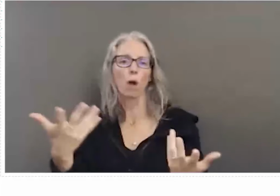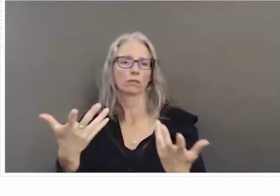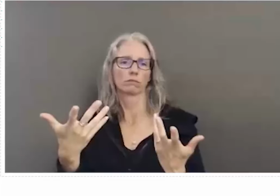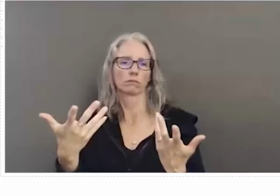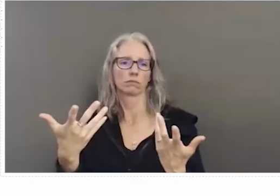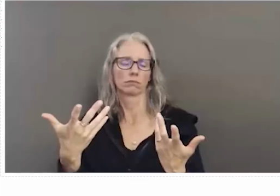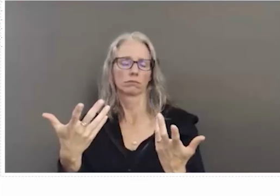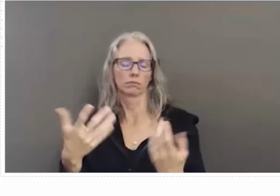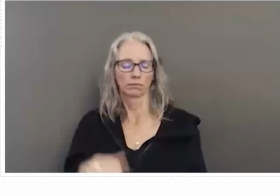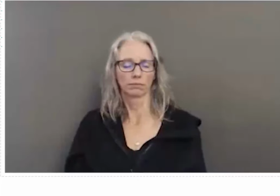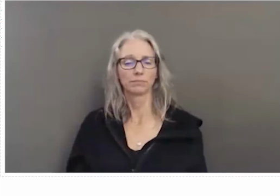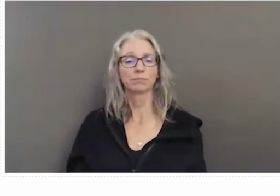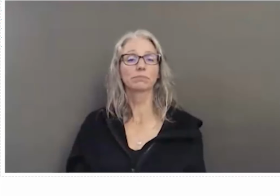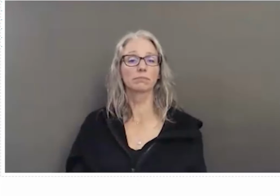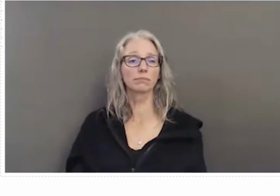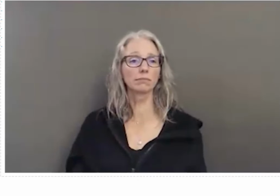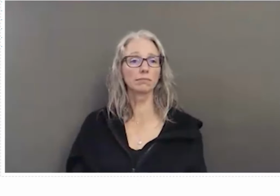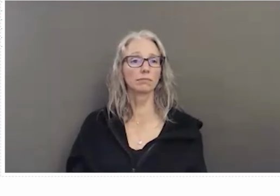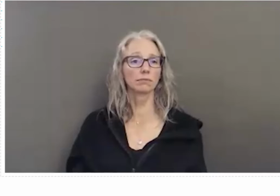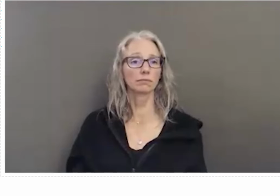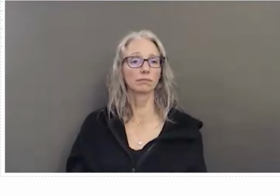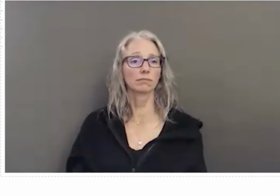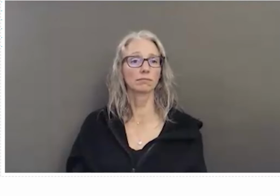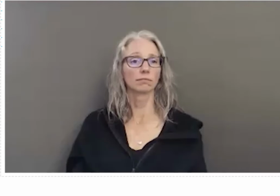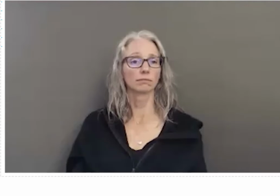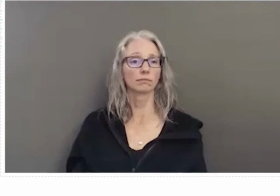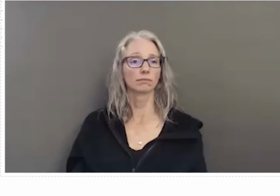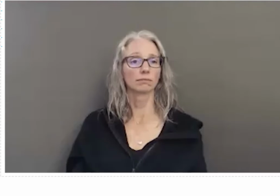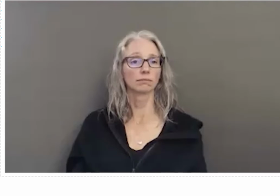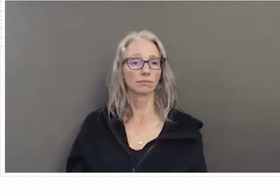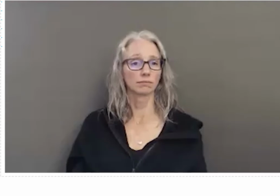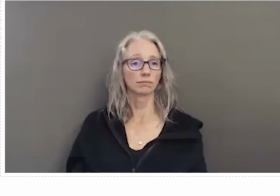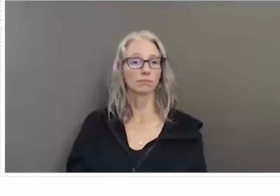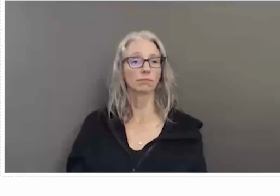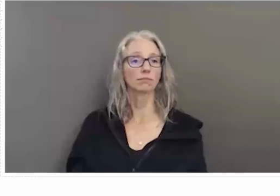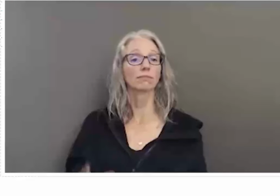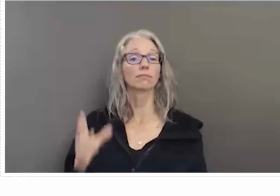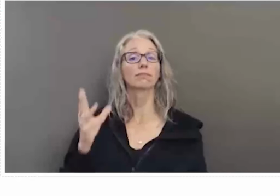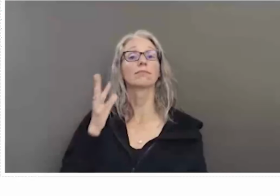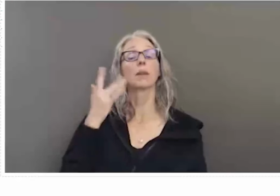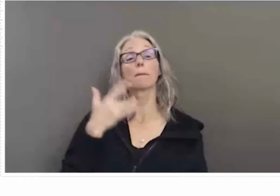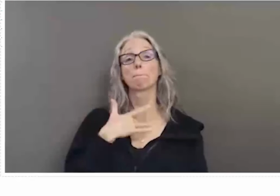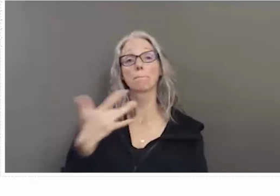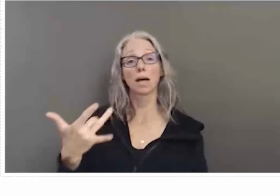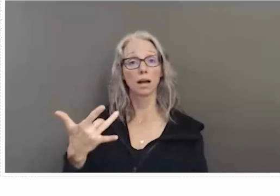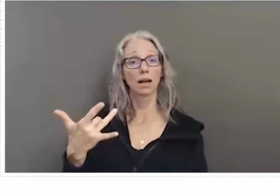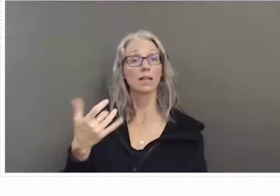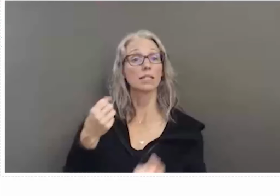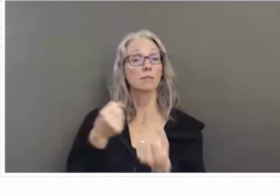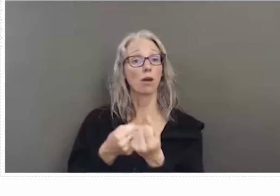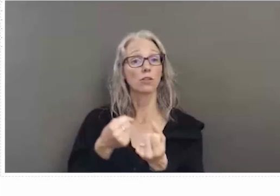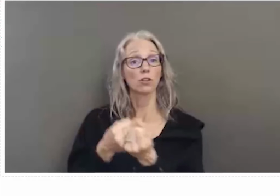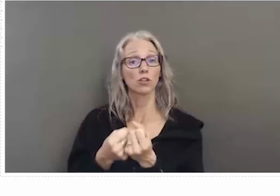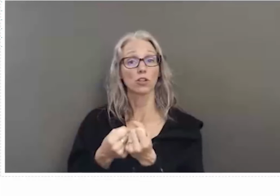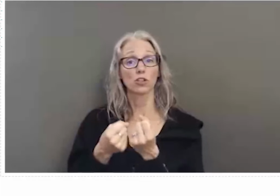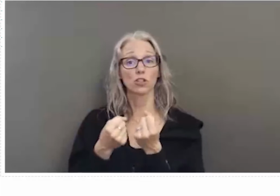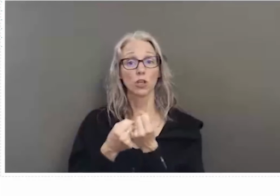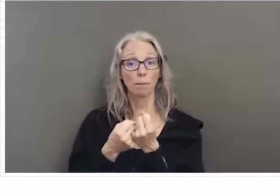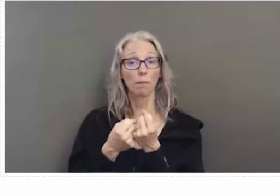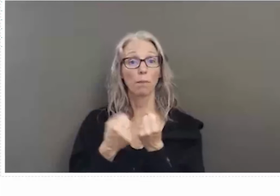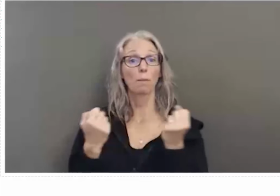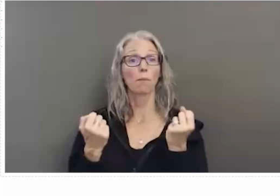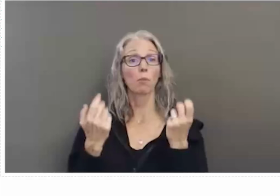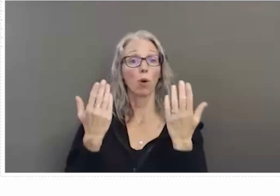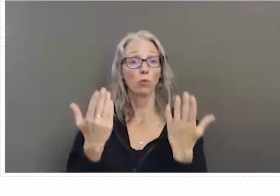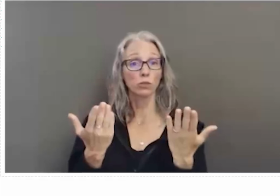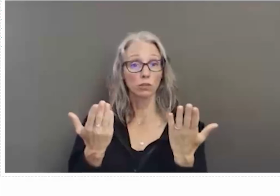is, the traditional sponsorship proposal will be, X amount of people that are being reached, X